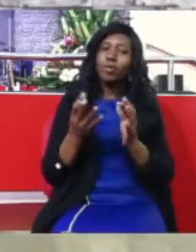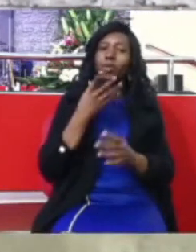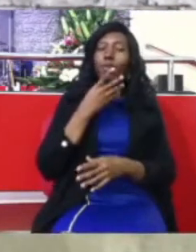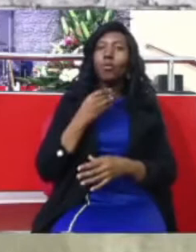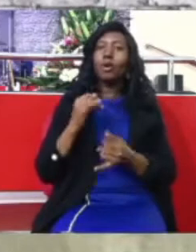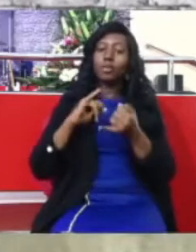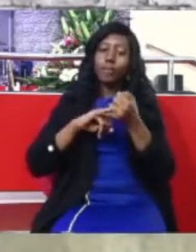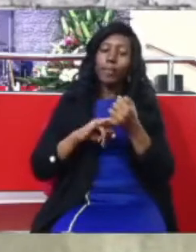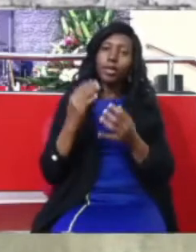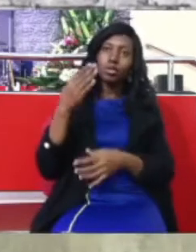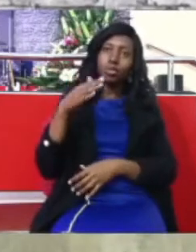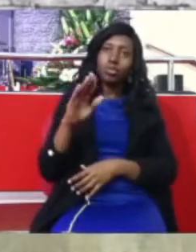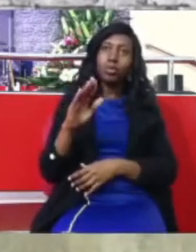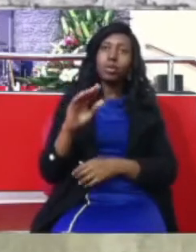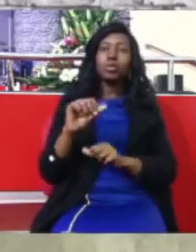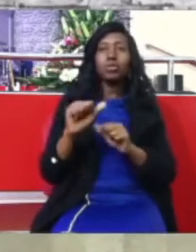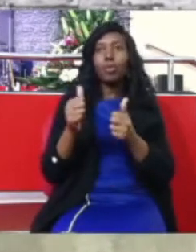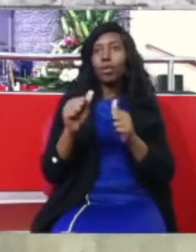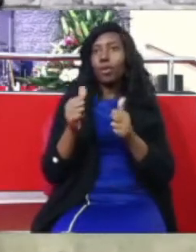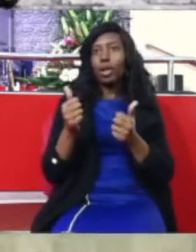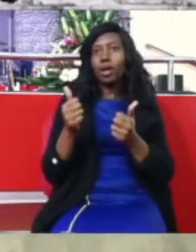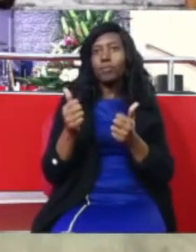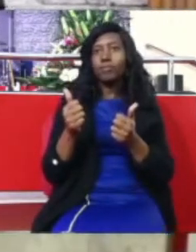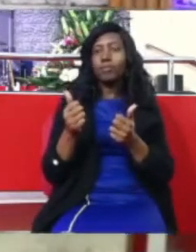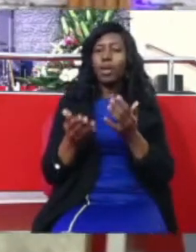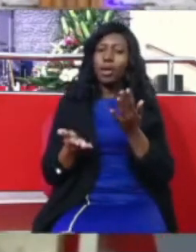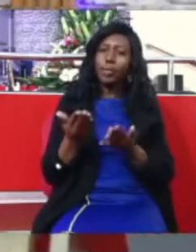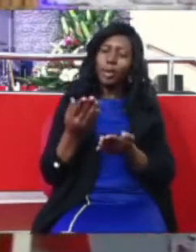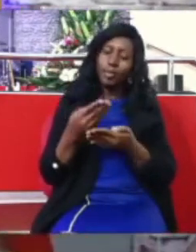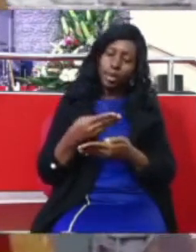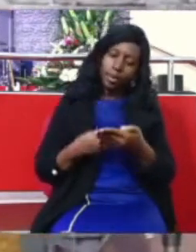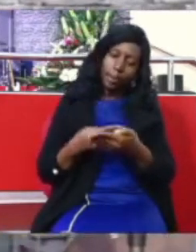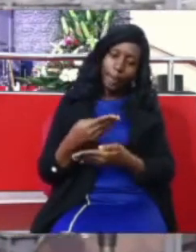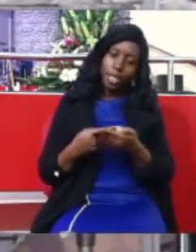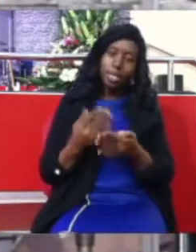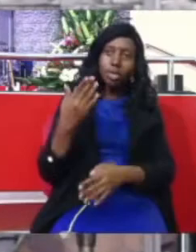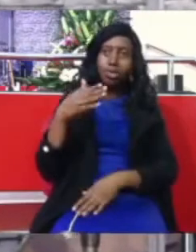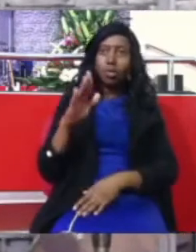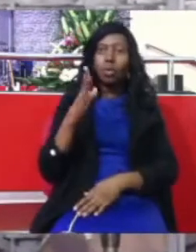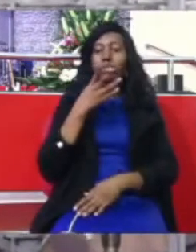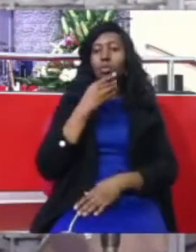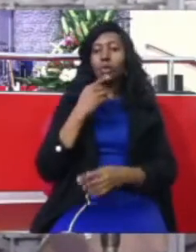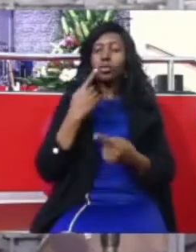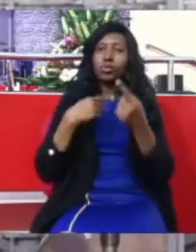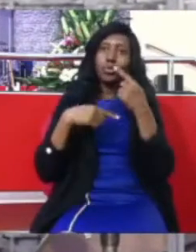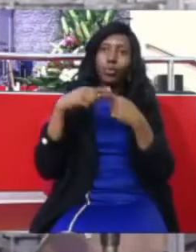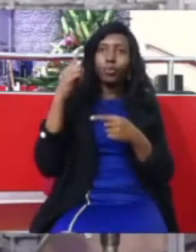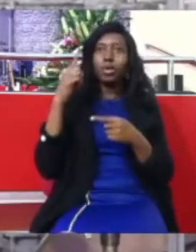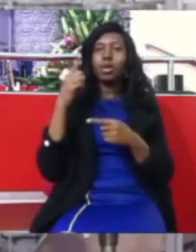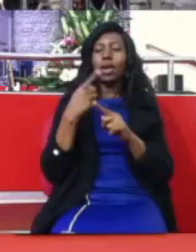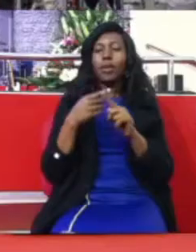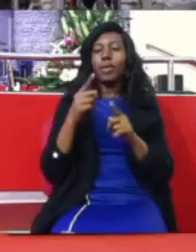make that work, that business flourish, and you're telling the Lord Jesus Christ, Bwana mkubwa, I have toiled the